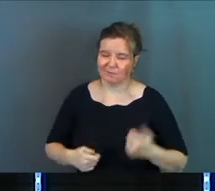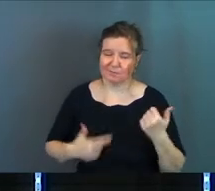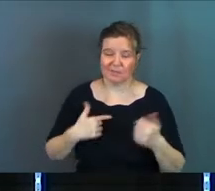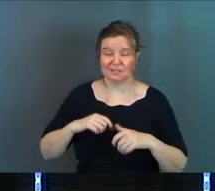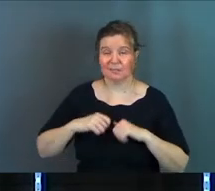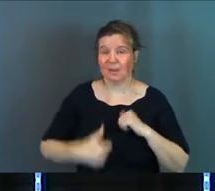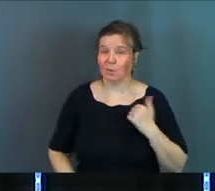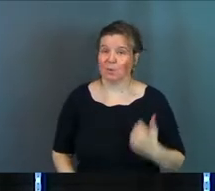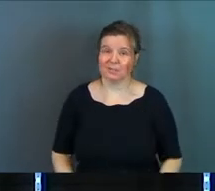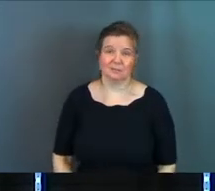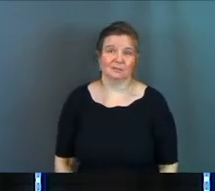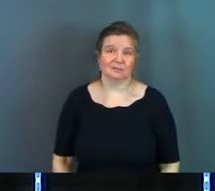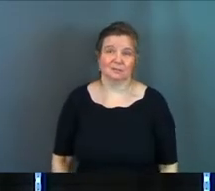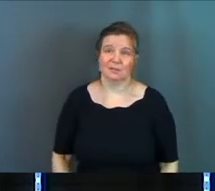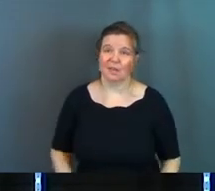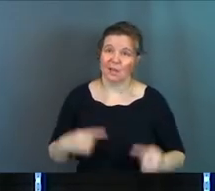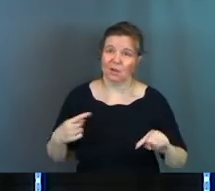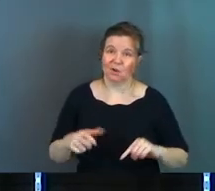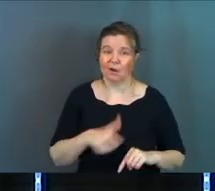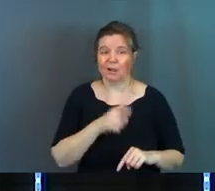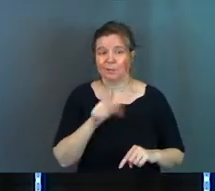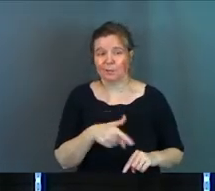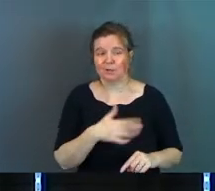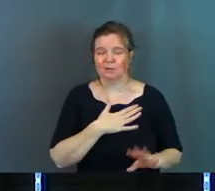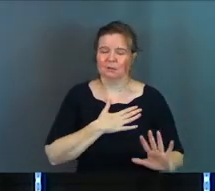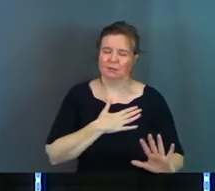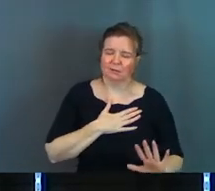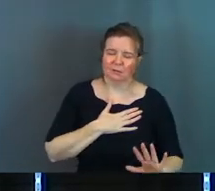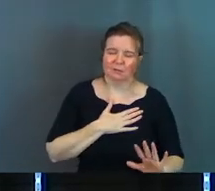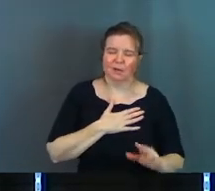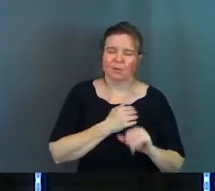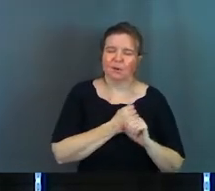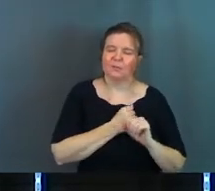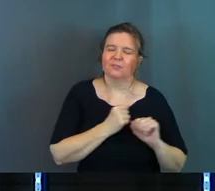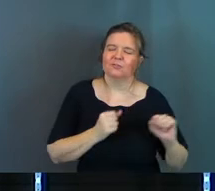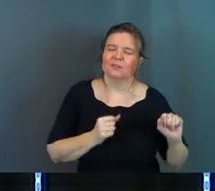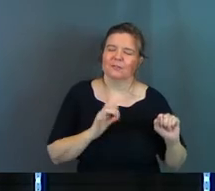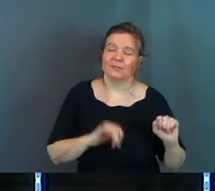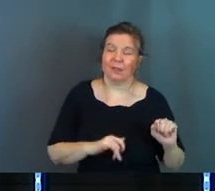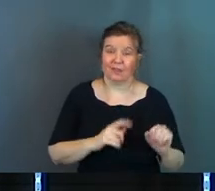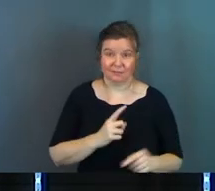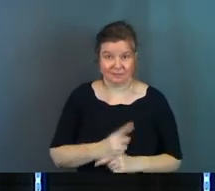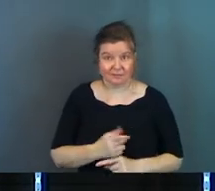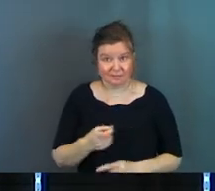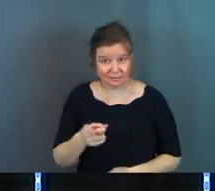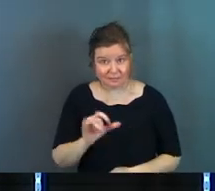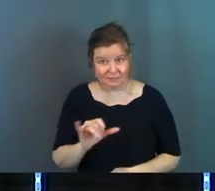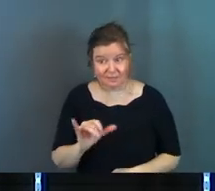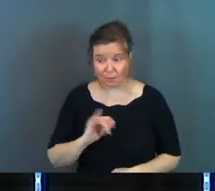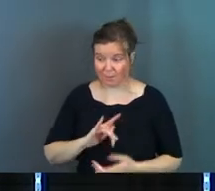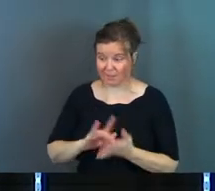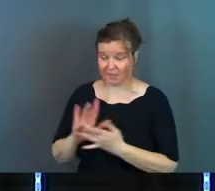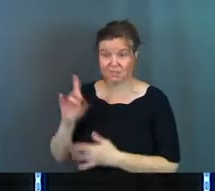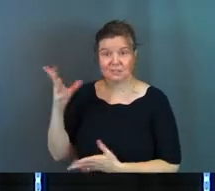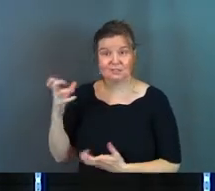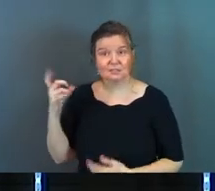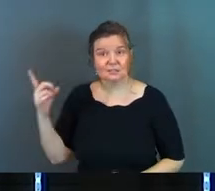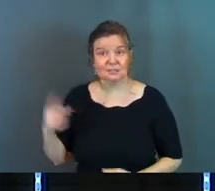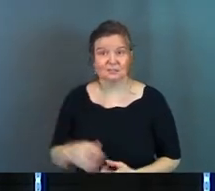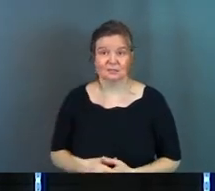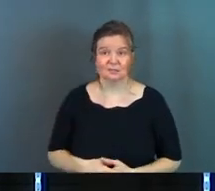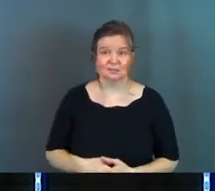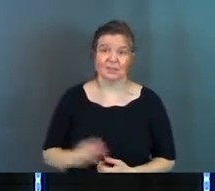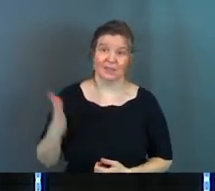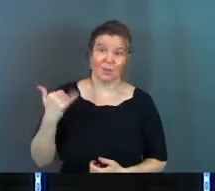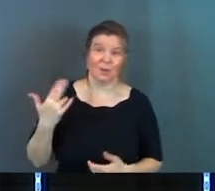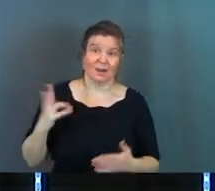of my brokenness and hurt somebody else. I want to be free. Do you want to be free? Amen. I want to be like Jesus.